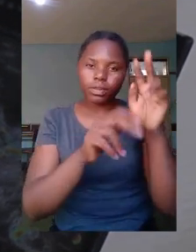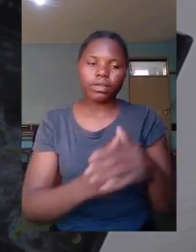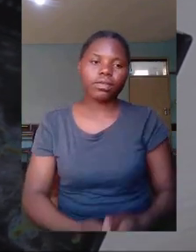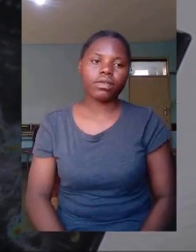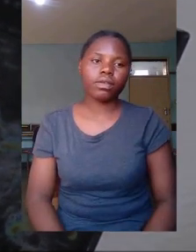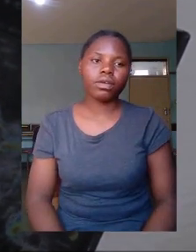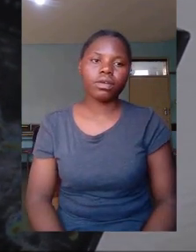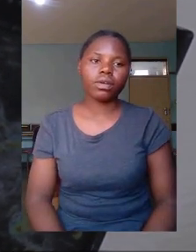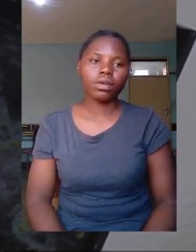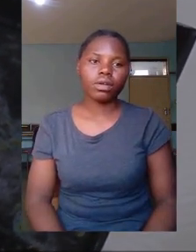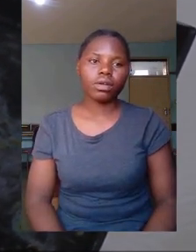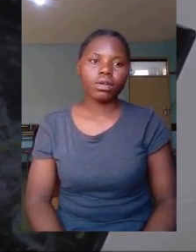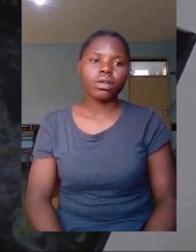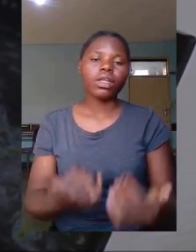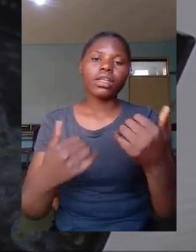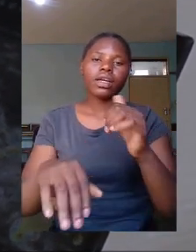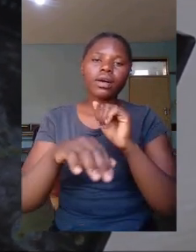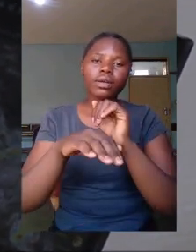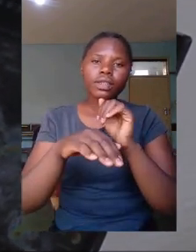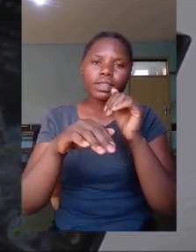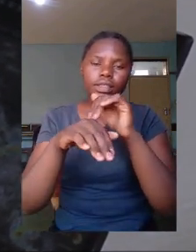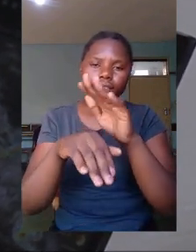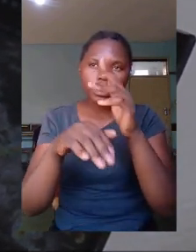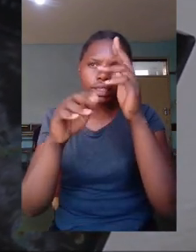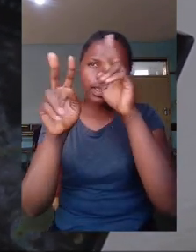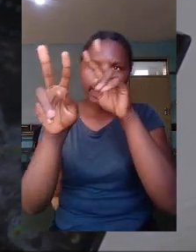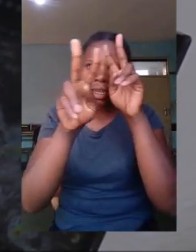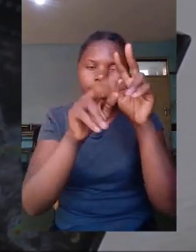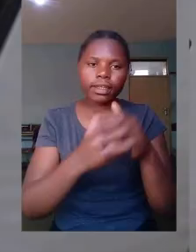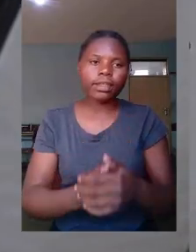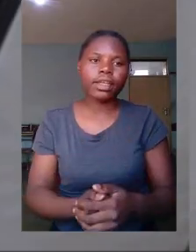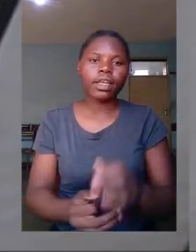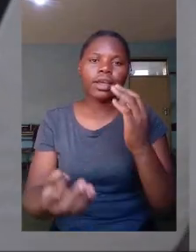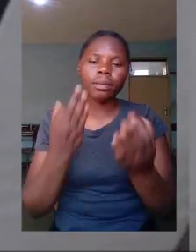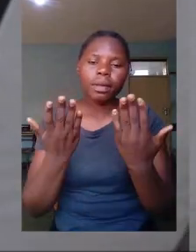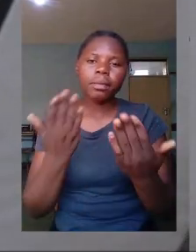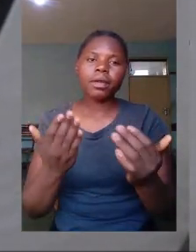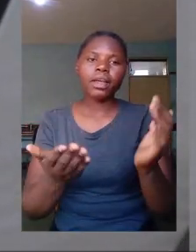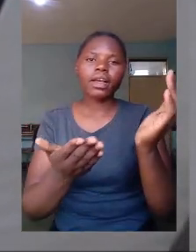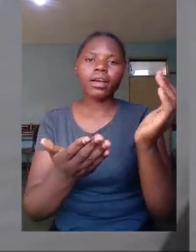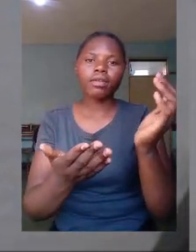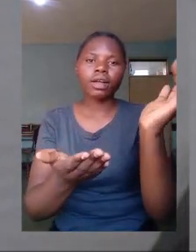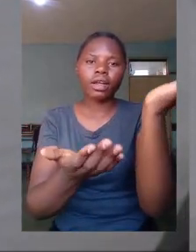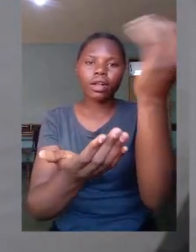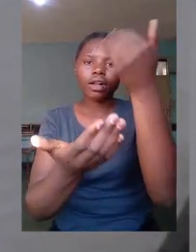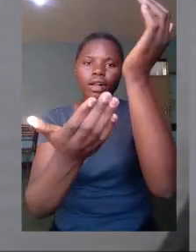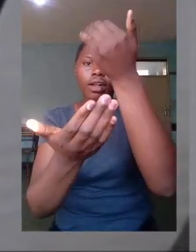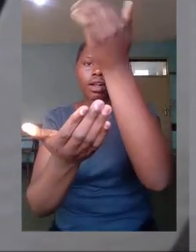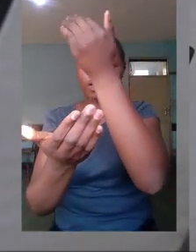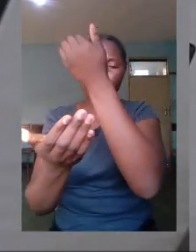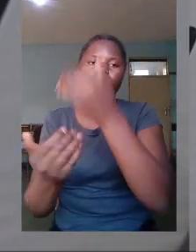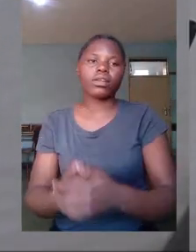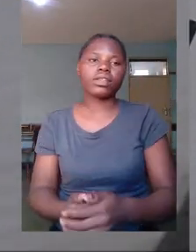moment. So this is a satellite, and it will indicate to us where we've got cloudy weather, where we have storms occurring now, and